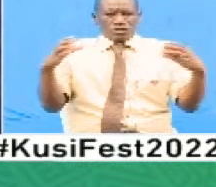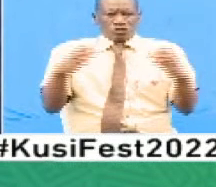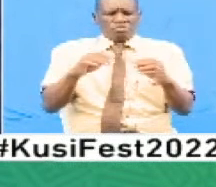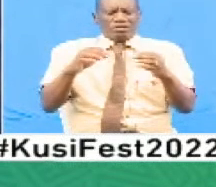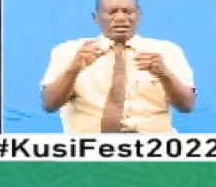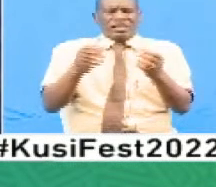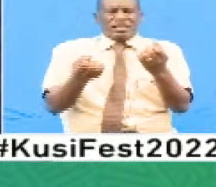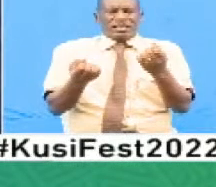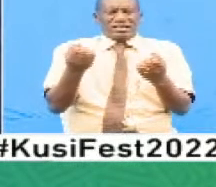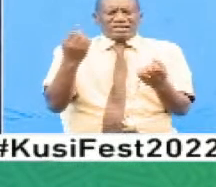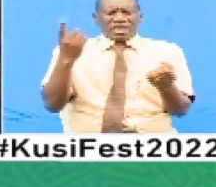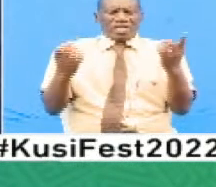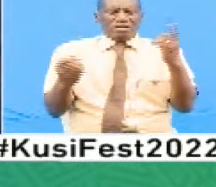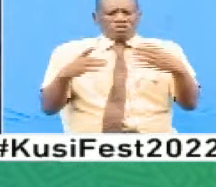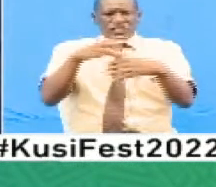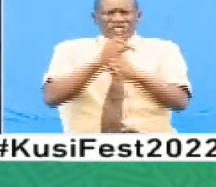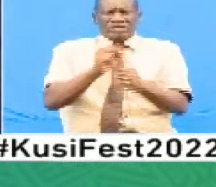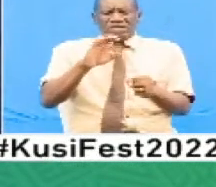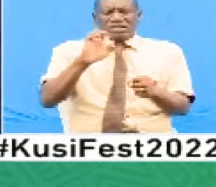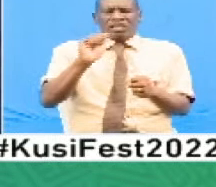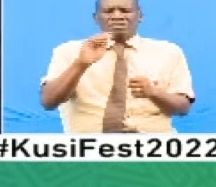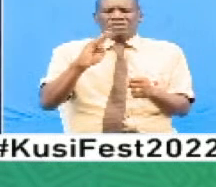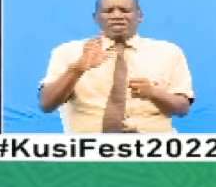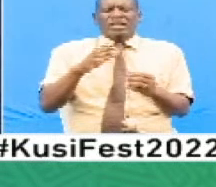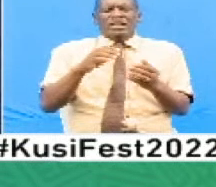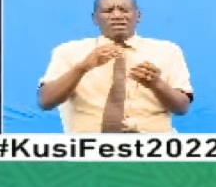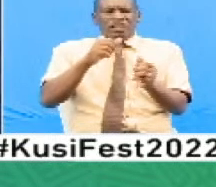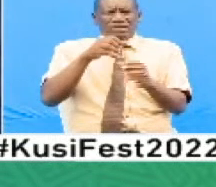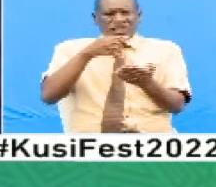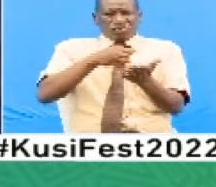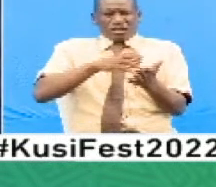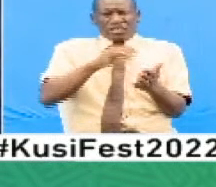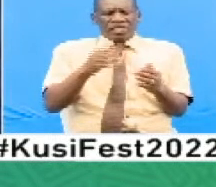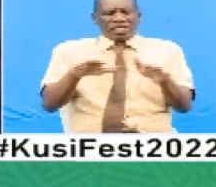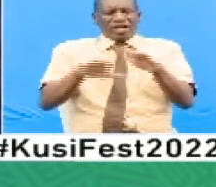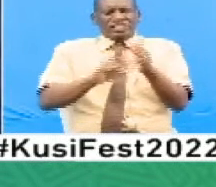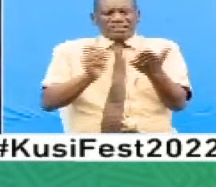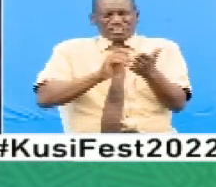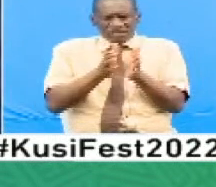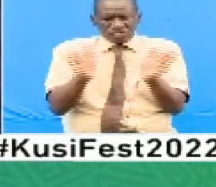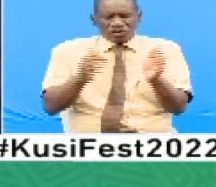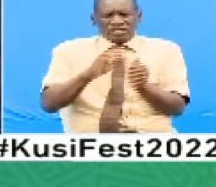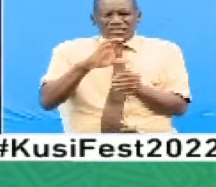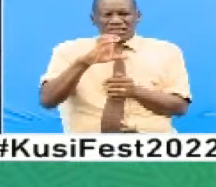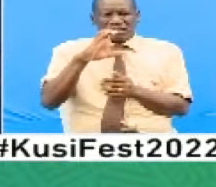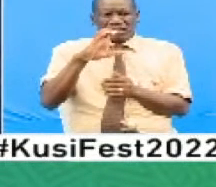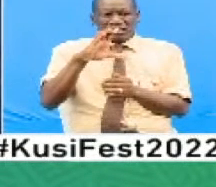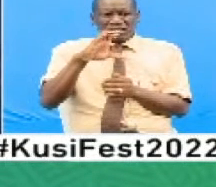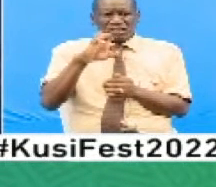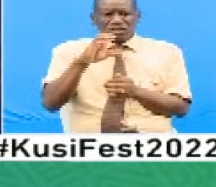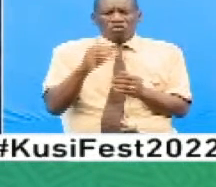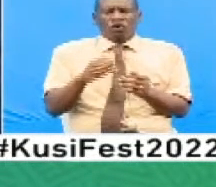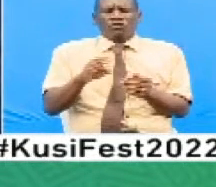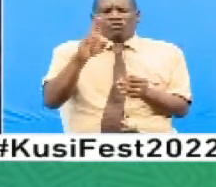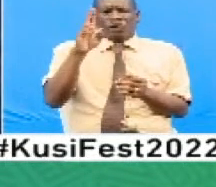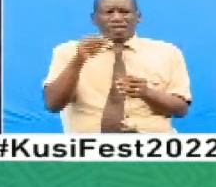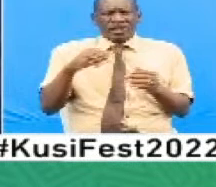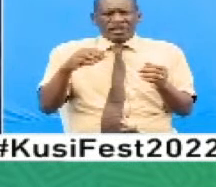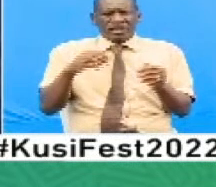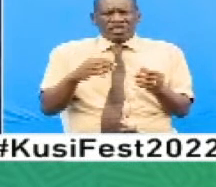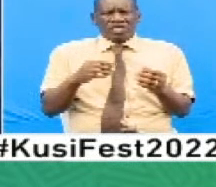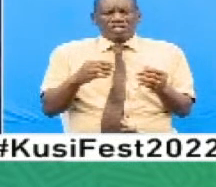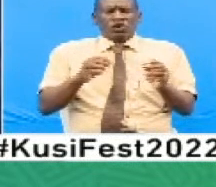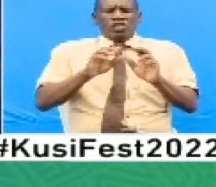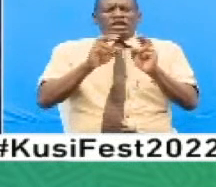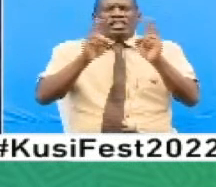Trust, EABL, amongst others. As the Assistant Secretary General and CEO of the United Nations Compact, Global